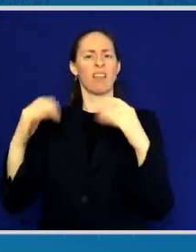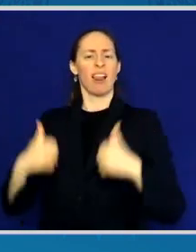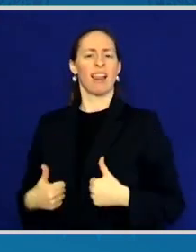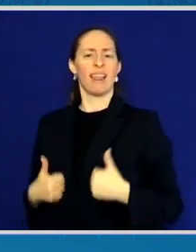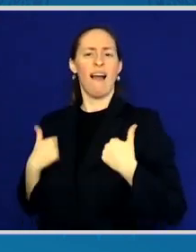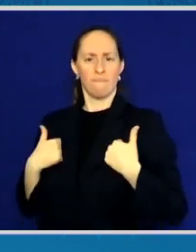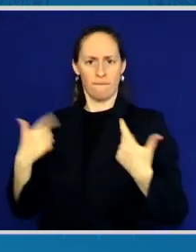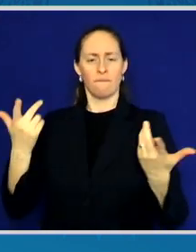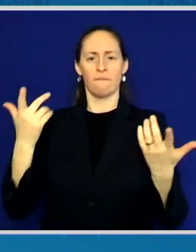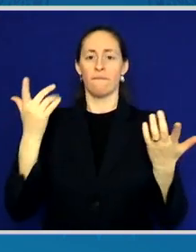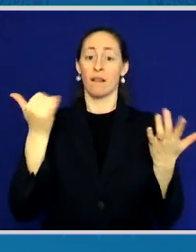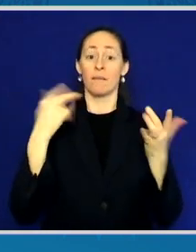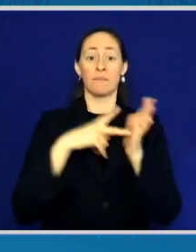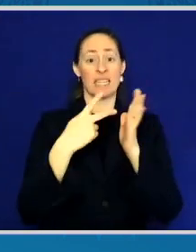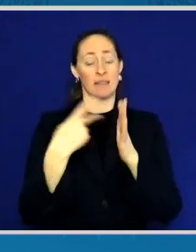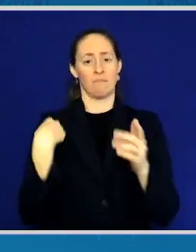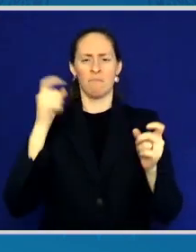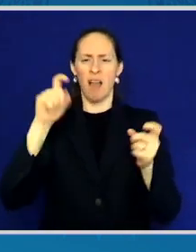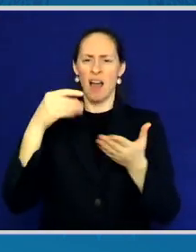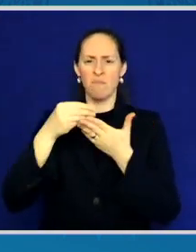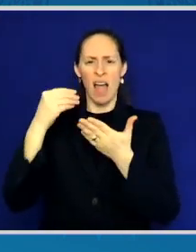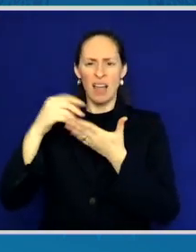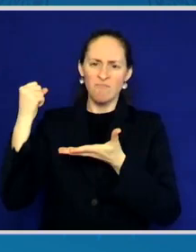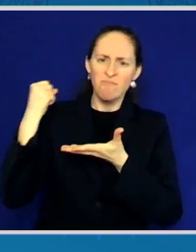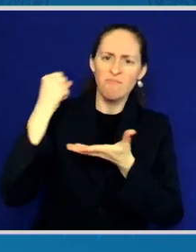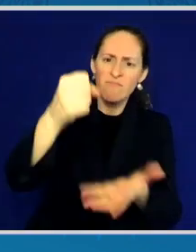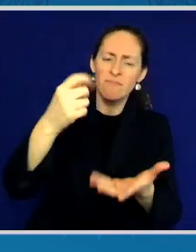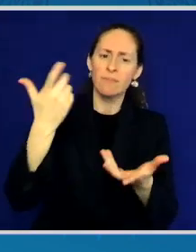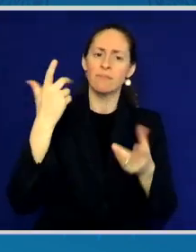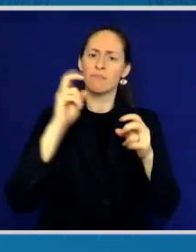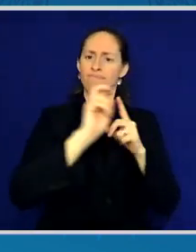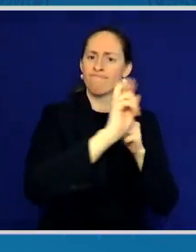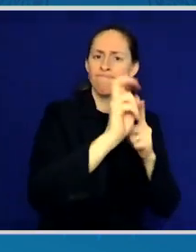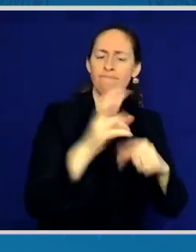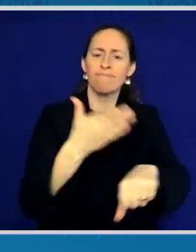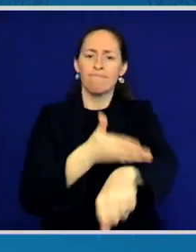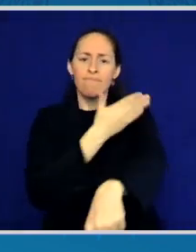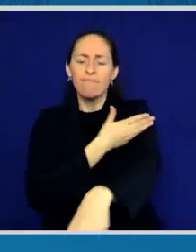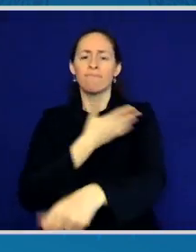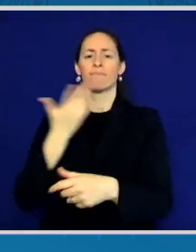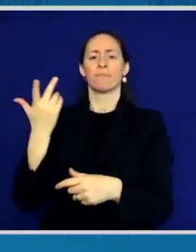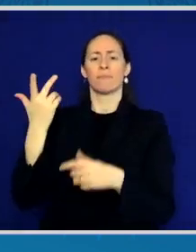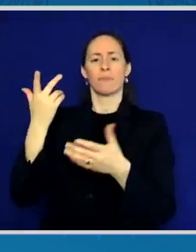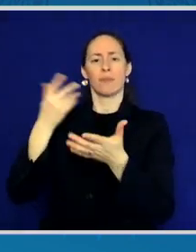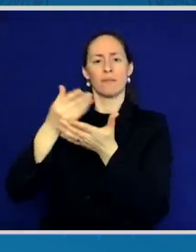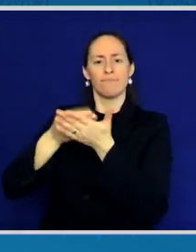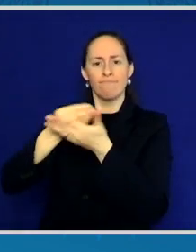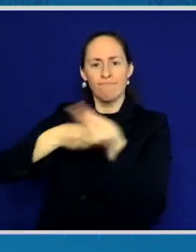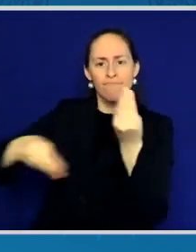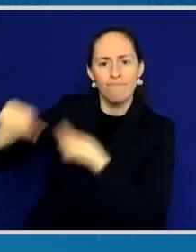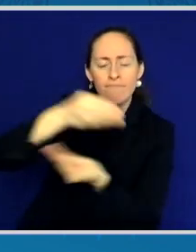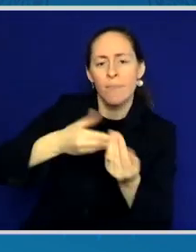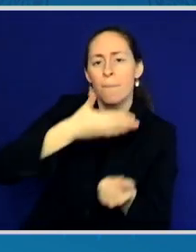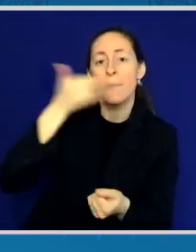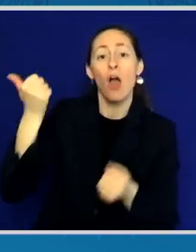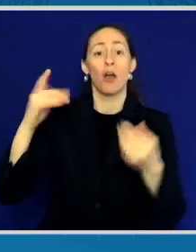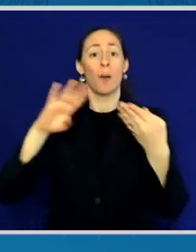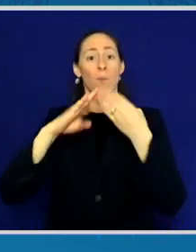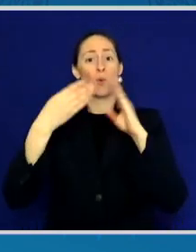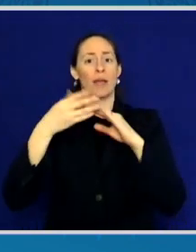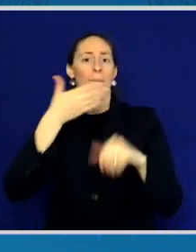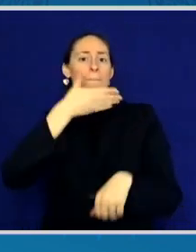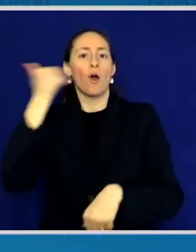public transit, it is an investment in job creation. It is an investment in improving communities. It is an investment in